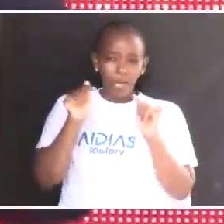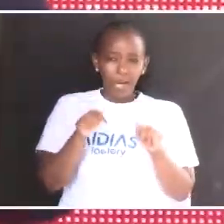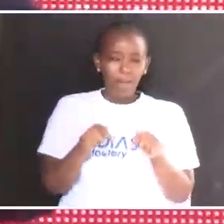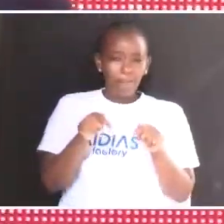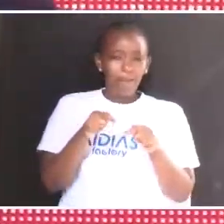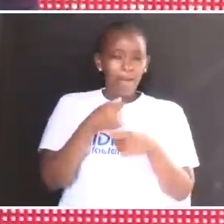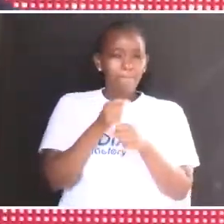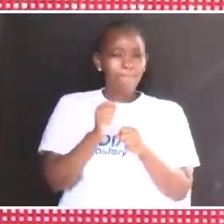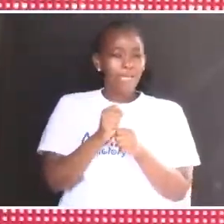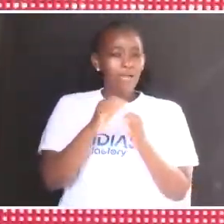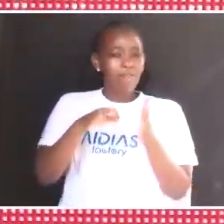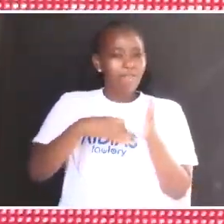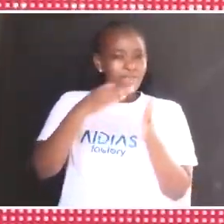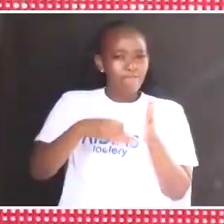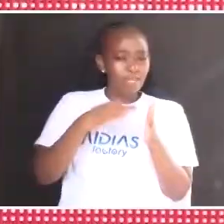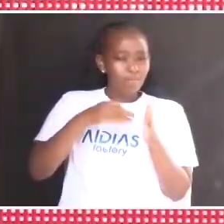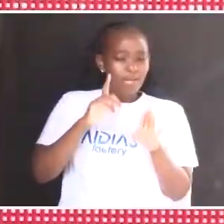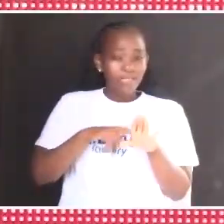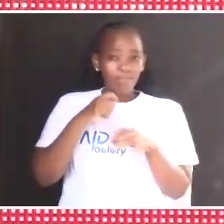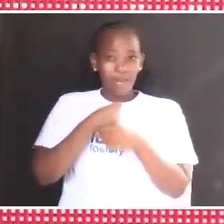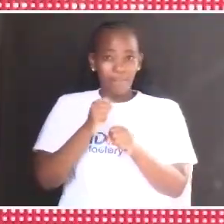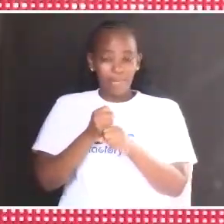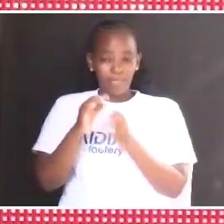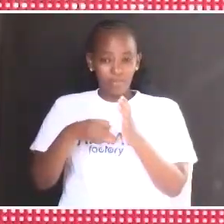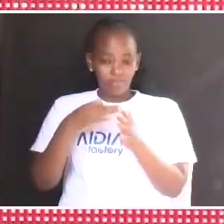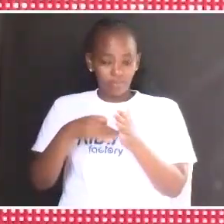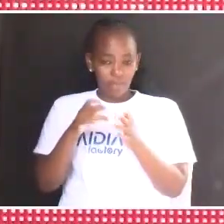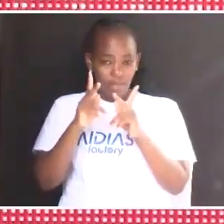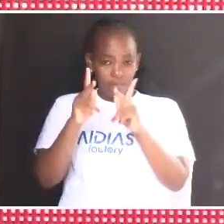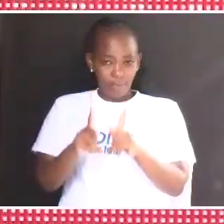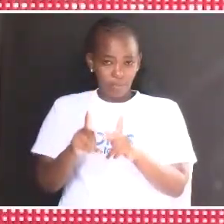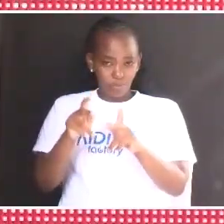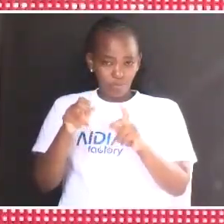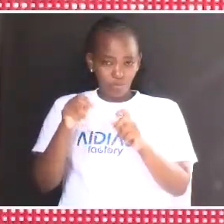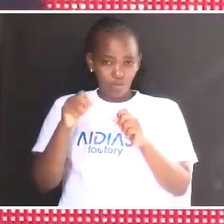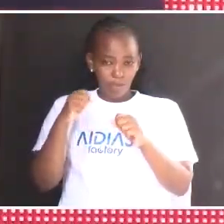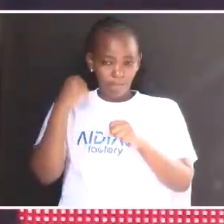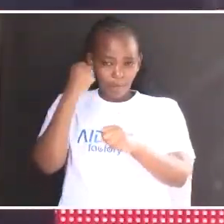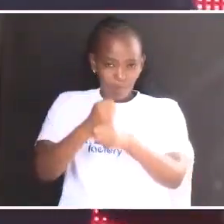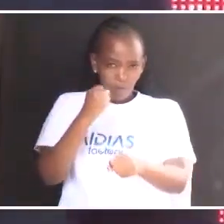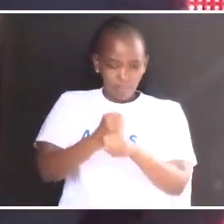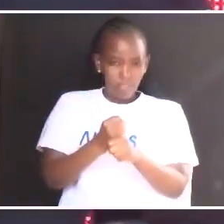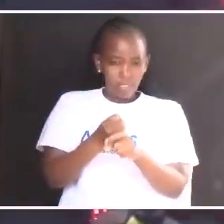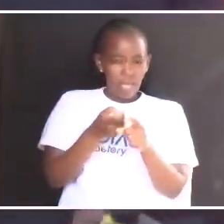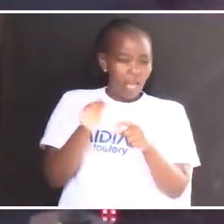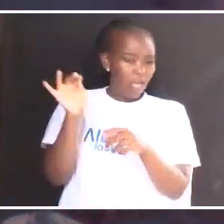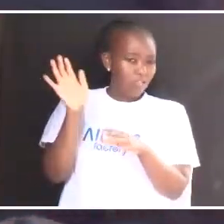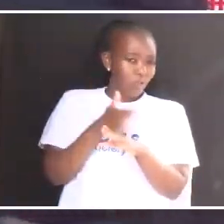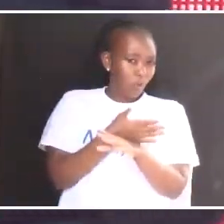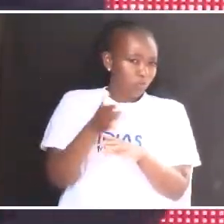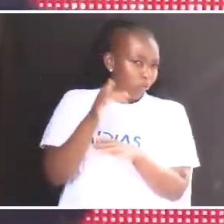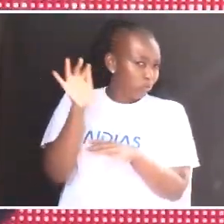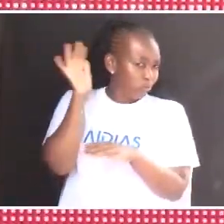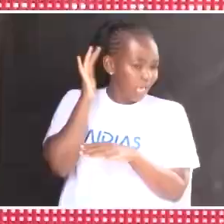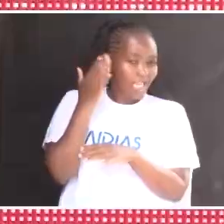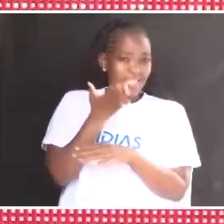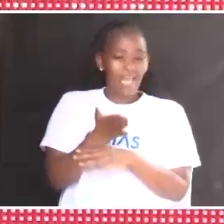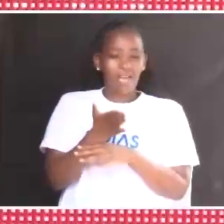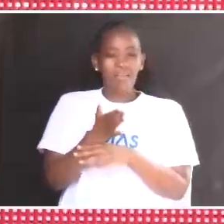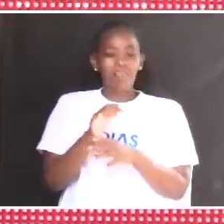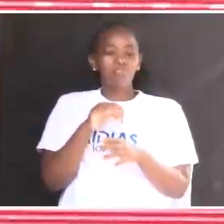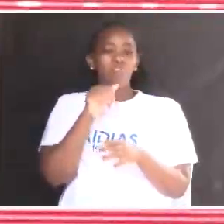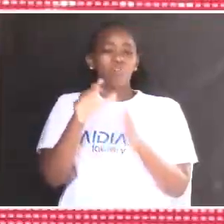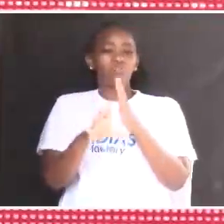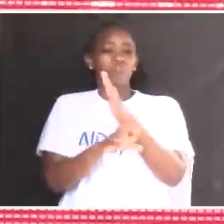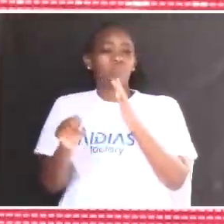film. In the course of creating that film, that person who is performing on the streets, music yake inaskika. So that is not an infringement,